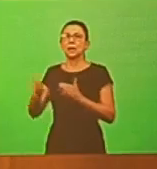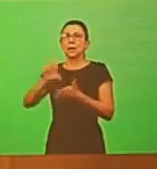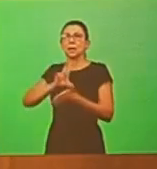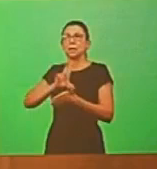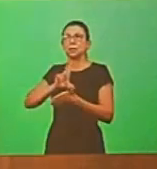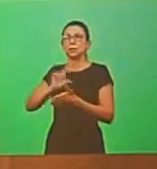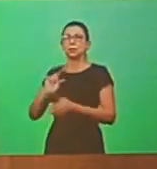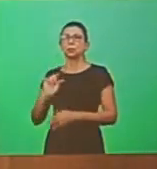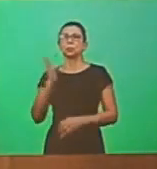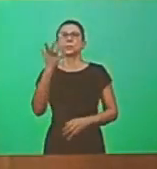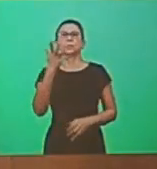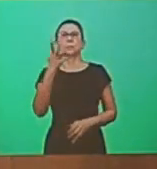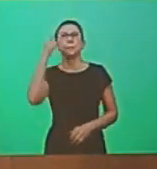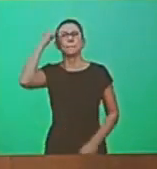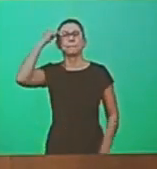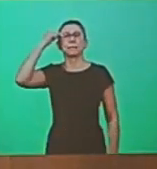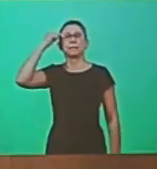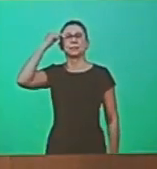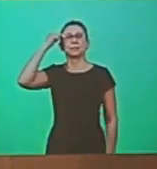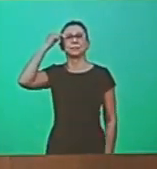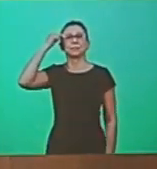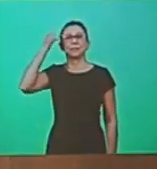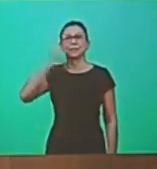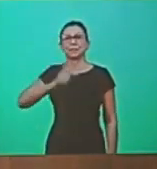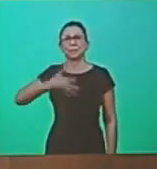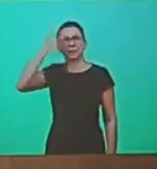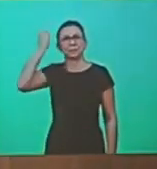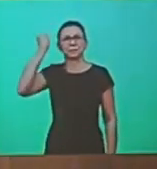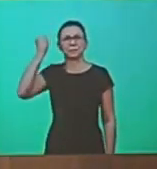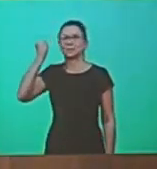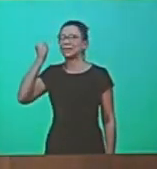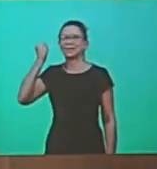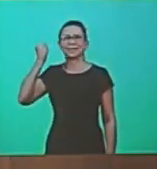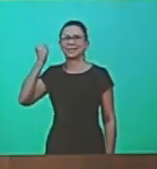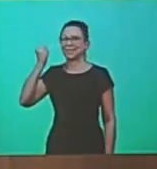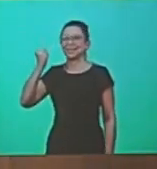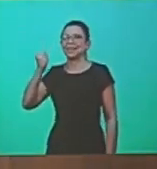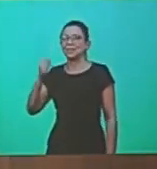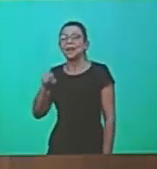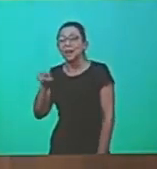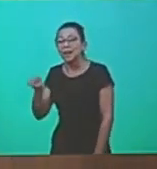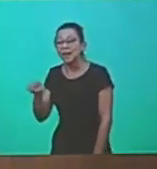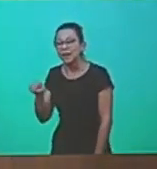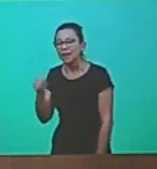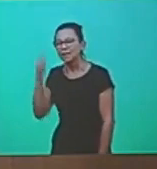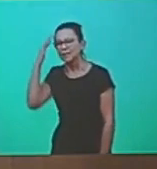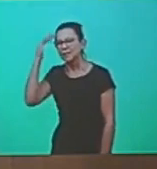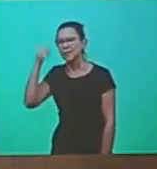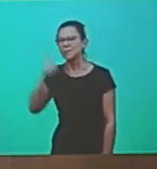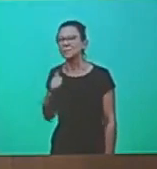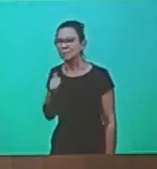This means that they were thinking about what was going to happen. They were careful.